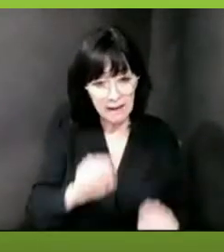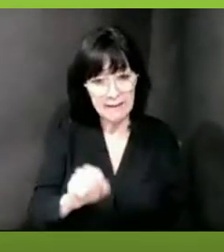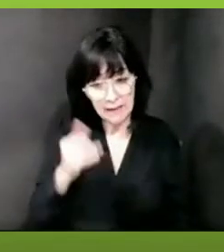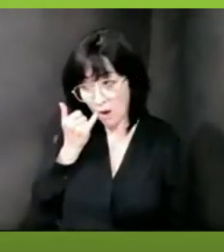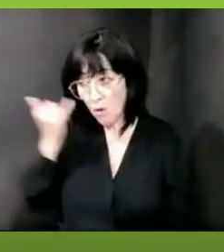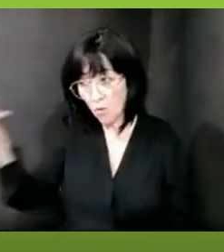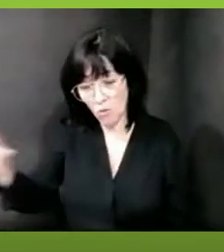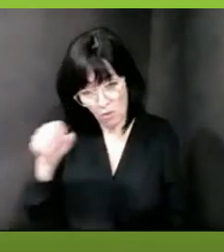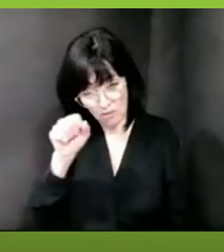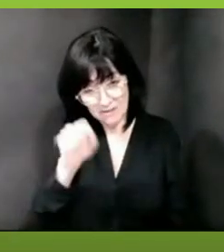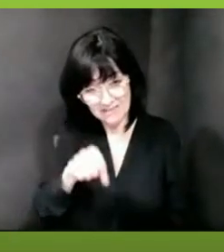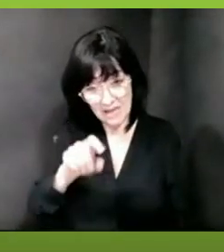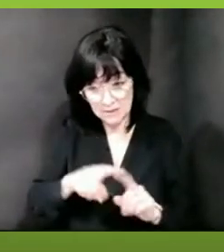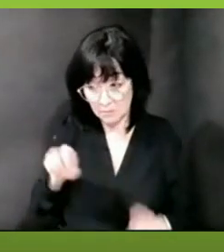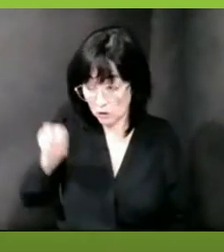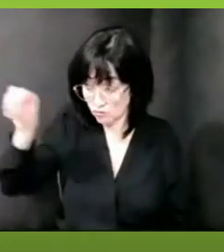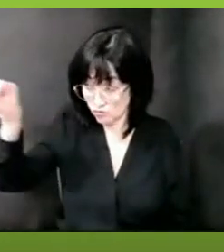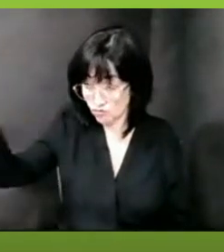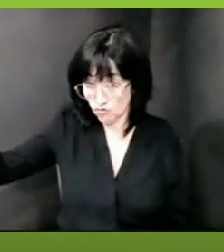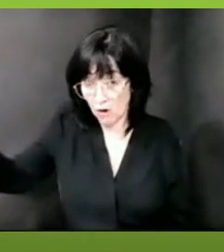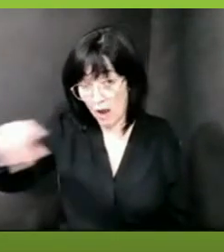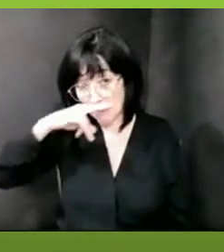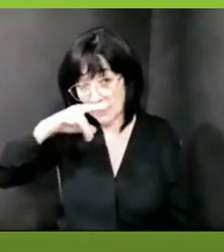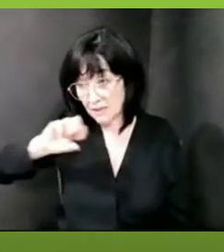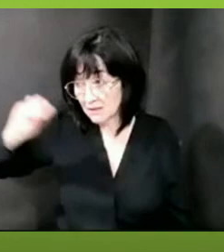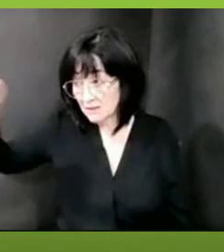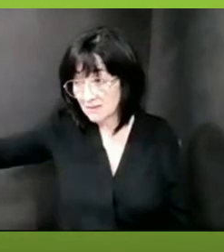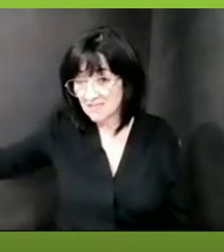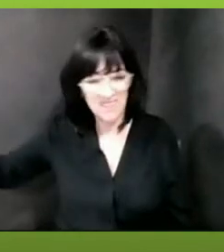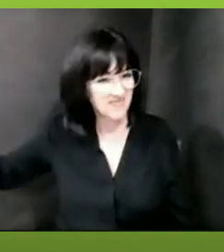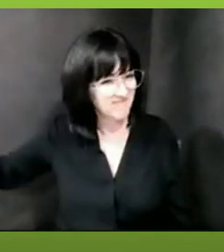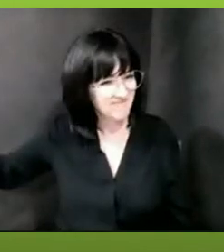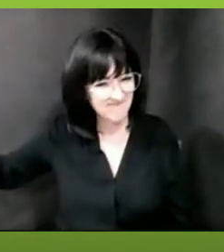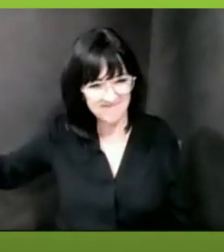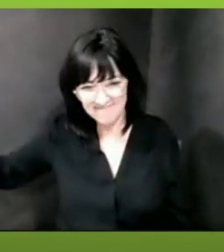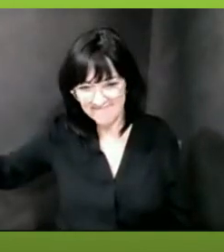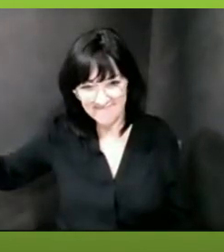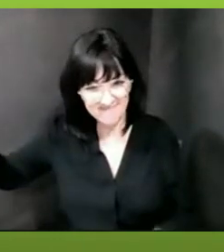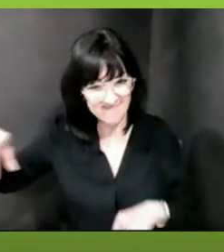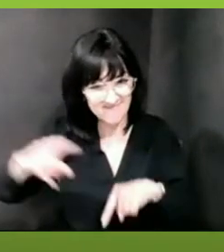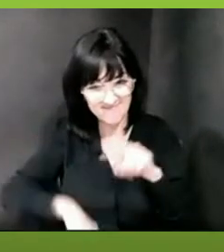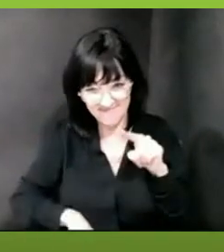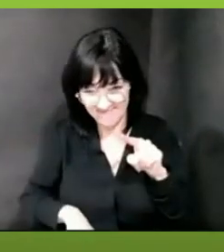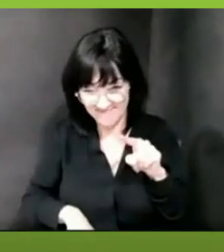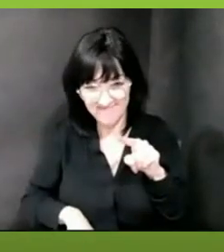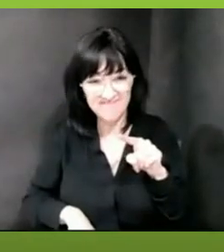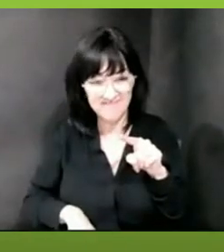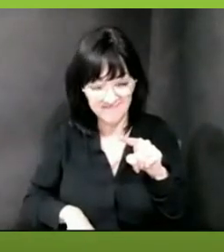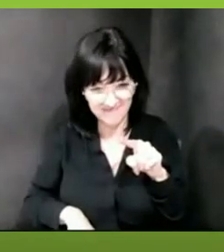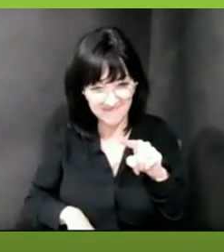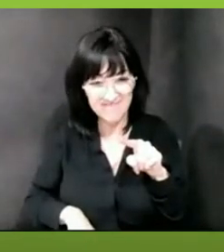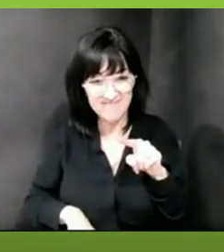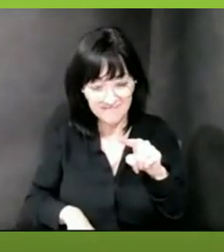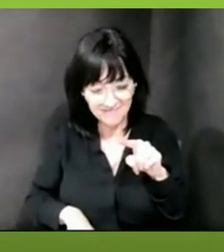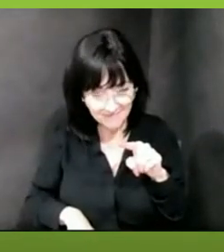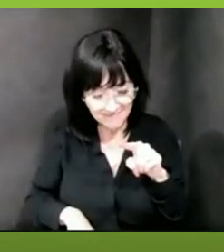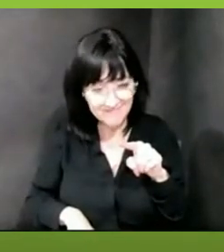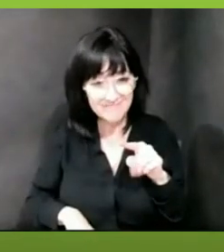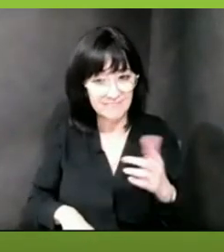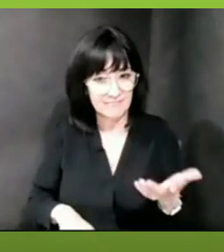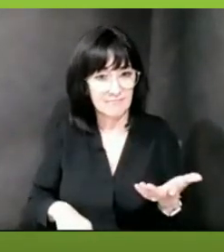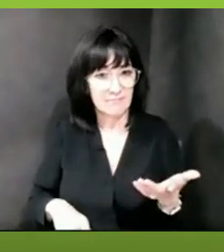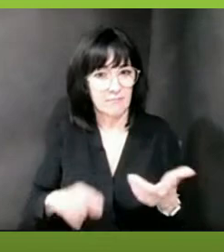but how your support looks is going to be very different. And it was a lot of thinking outside of the